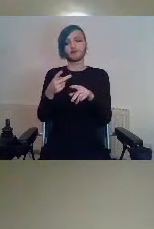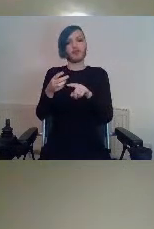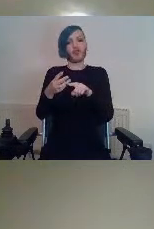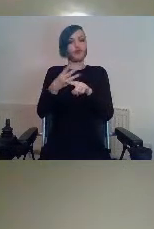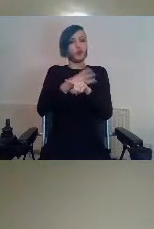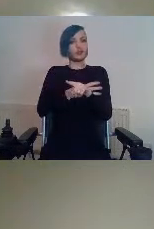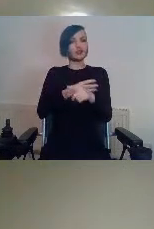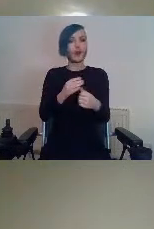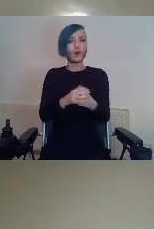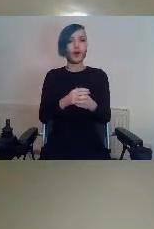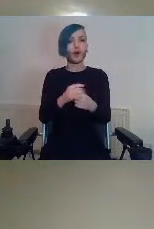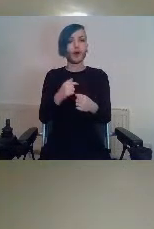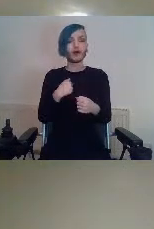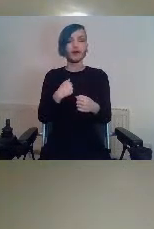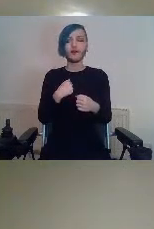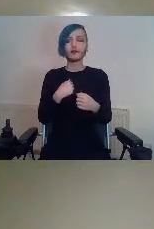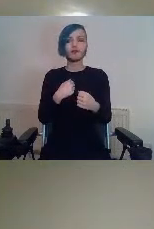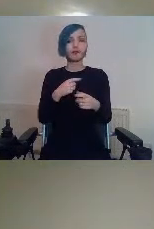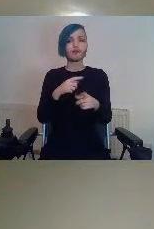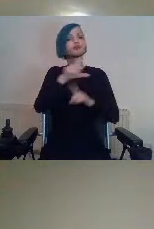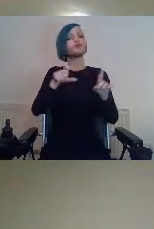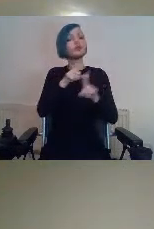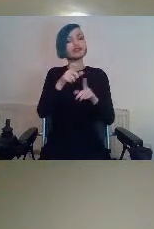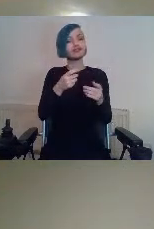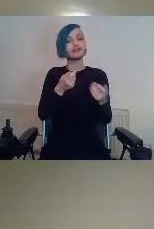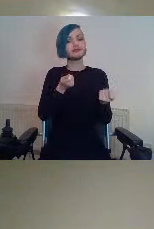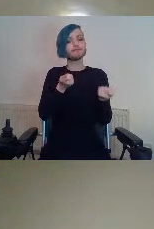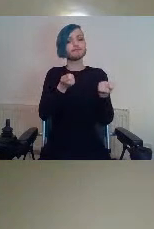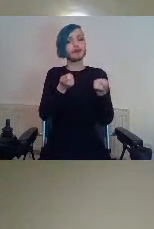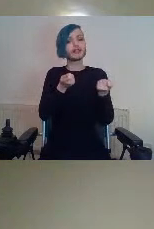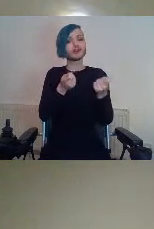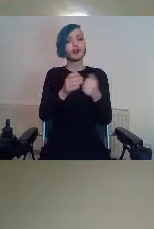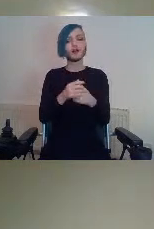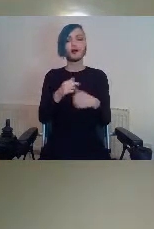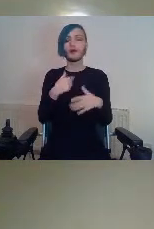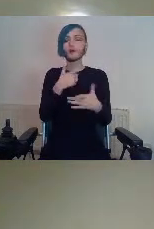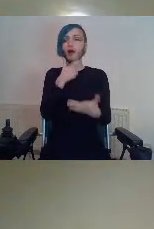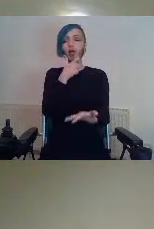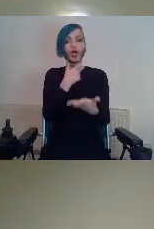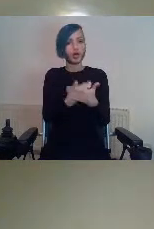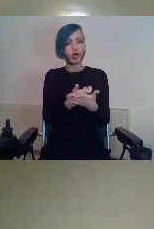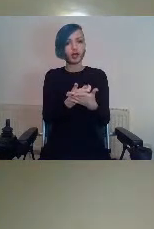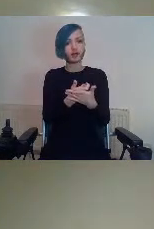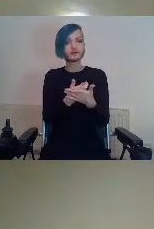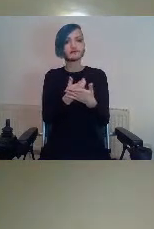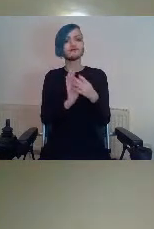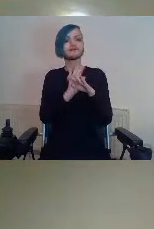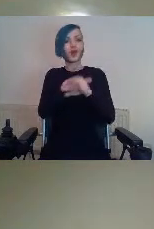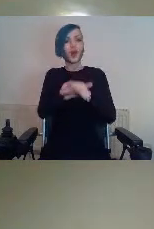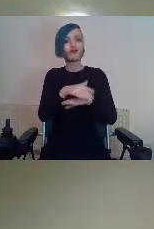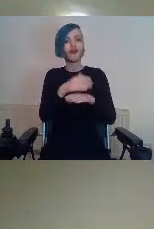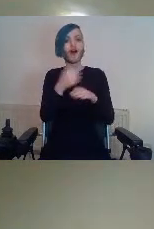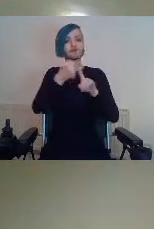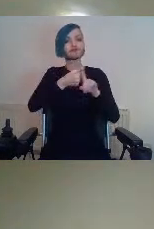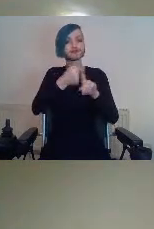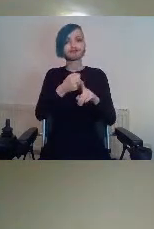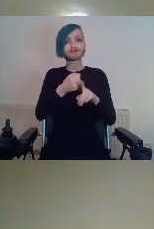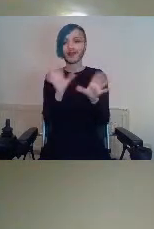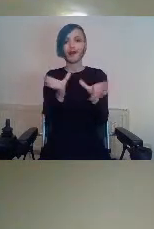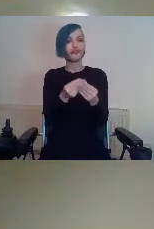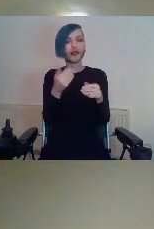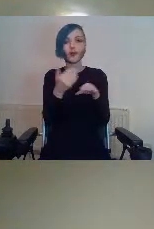absolutely overwhelmed by the amount of stuff that goes on. Like, it's really about the essence of pride that I'm seeing this week in terms